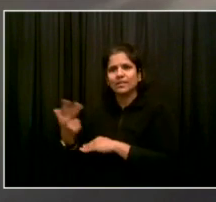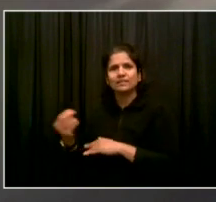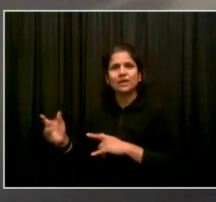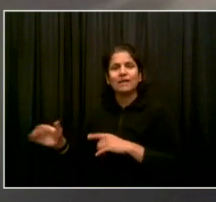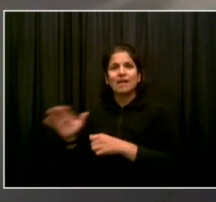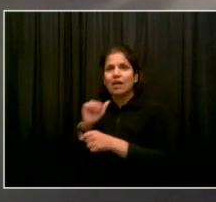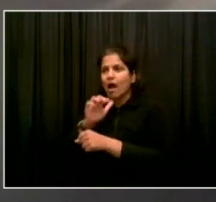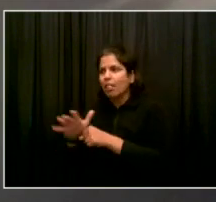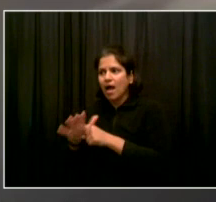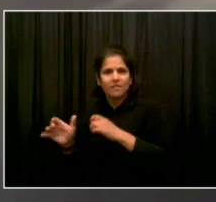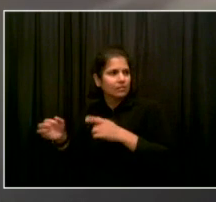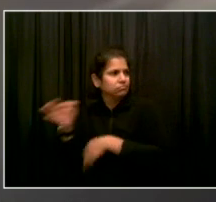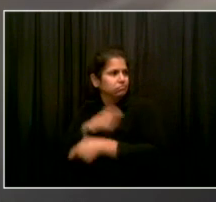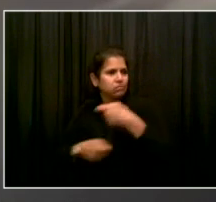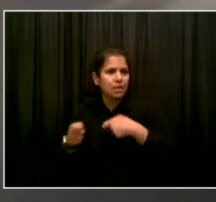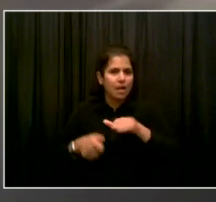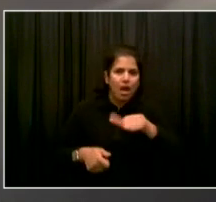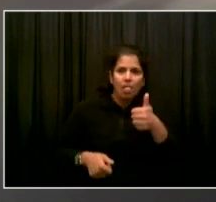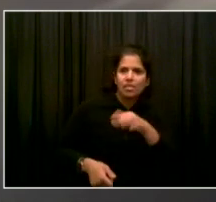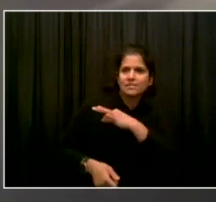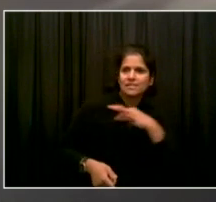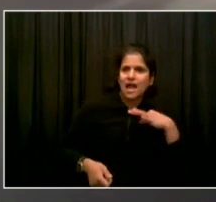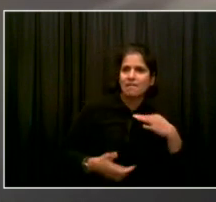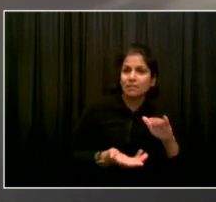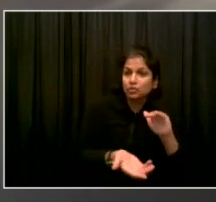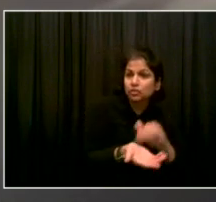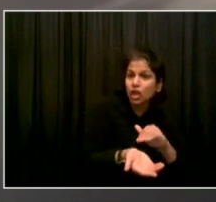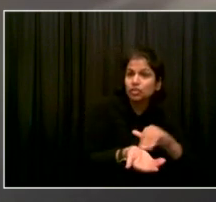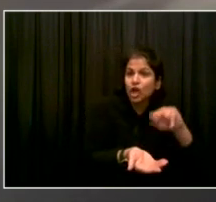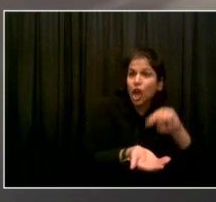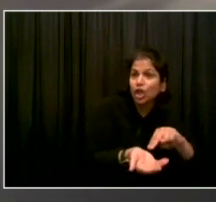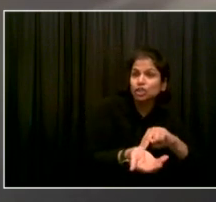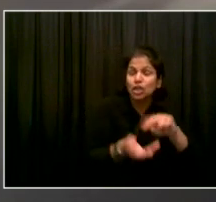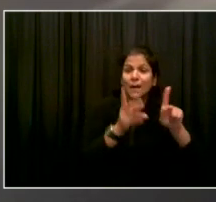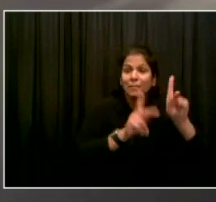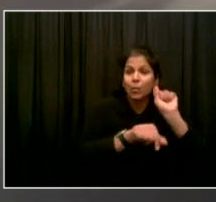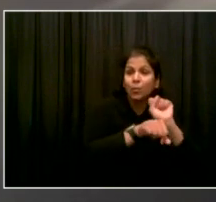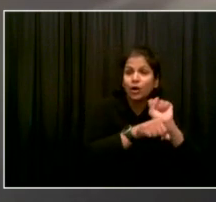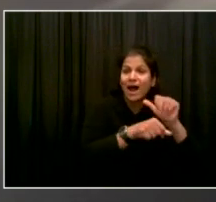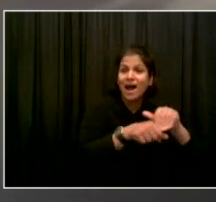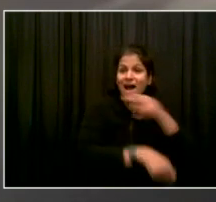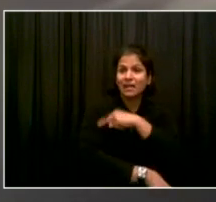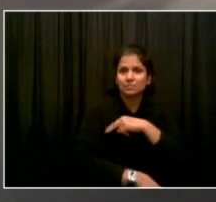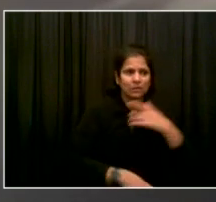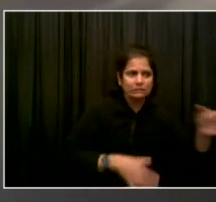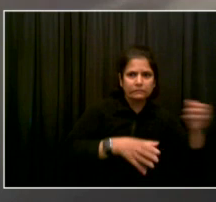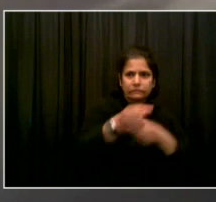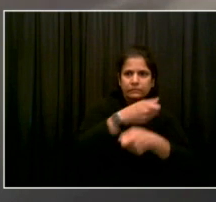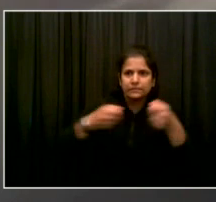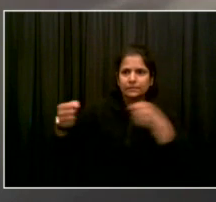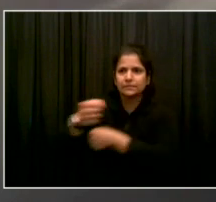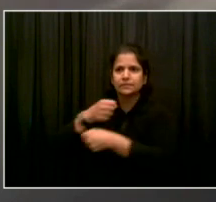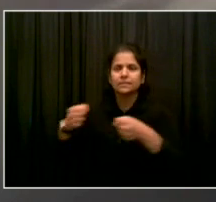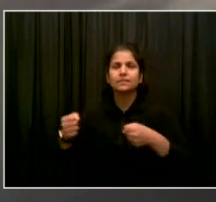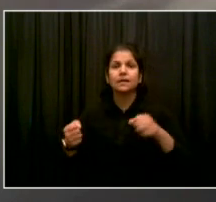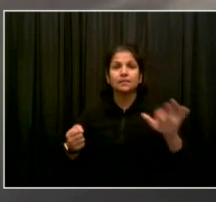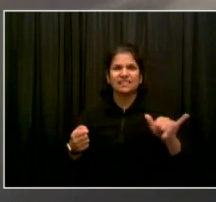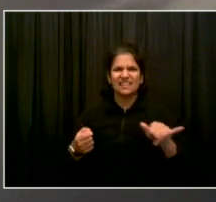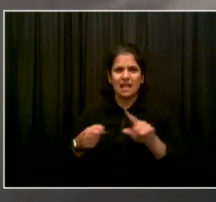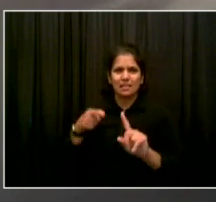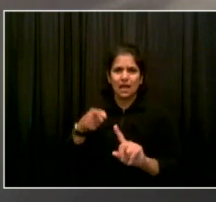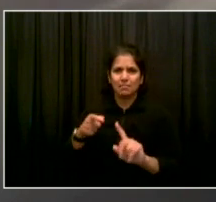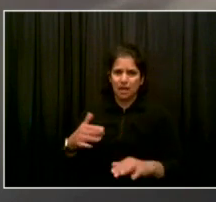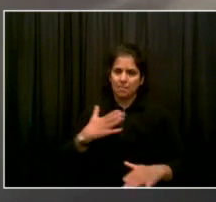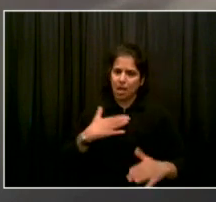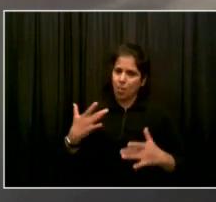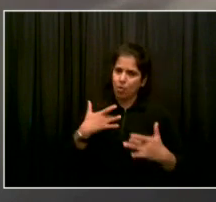to lose them in order for everybody's protection, that's the staffing problem that I'm worried about. But we continue